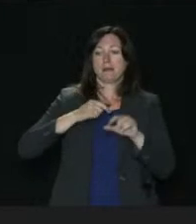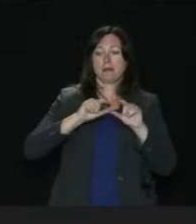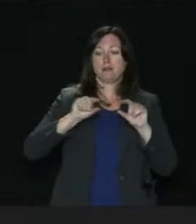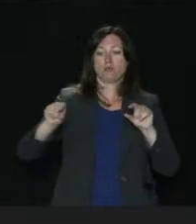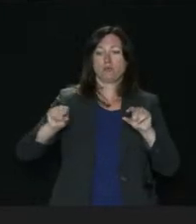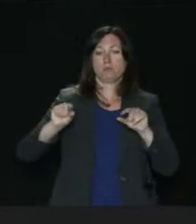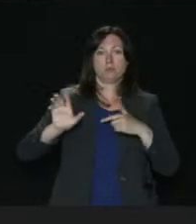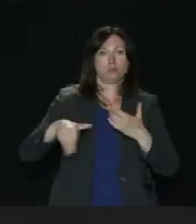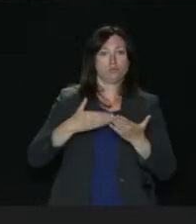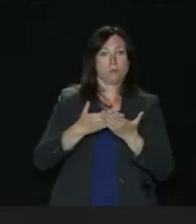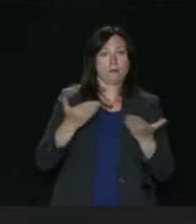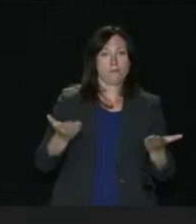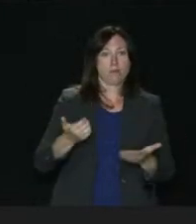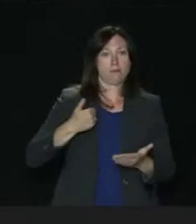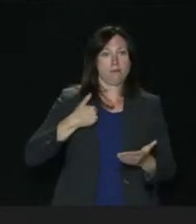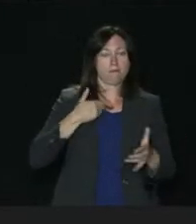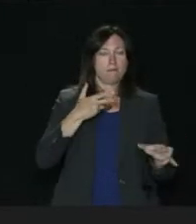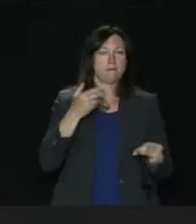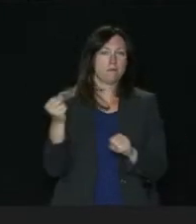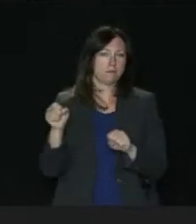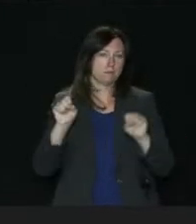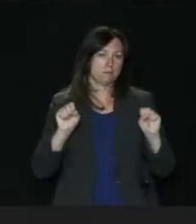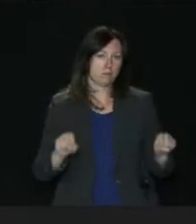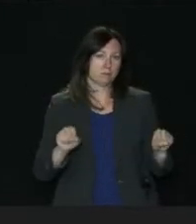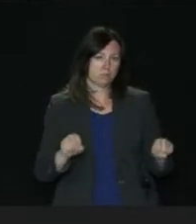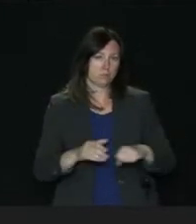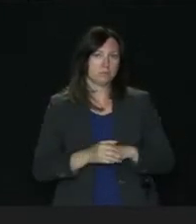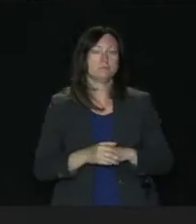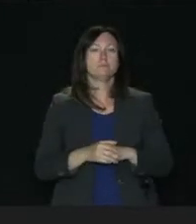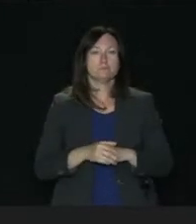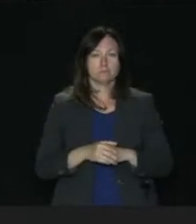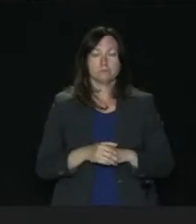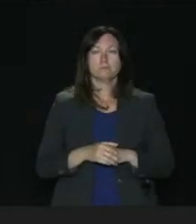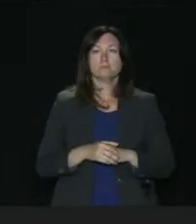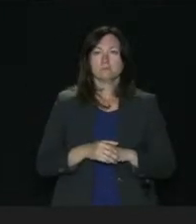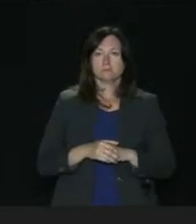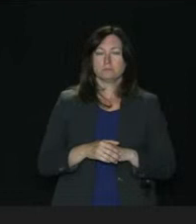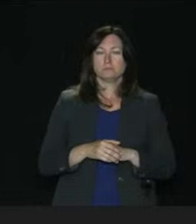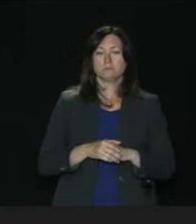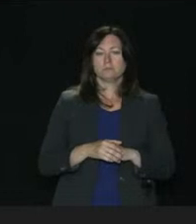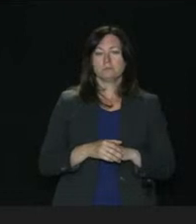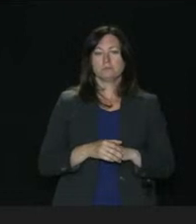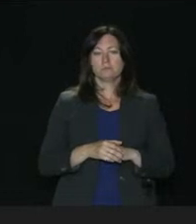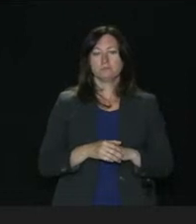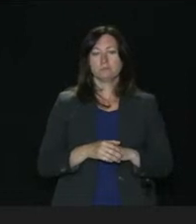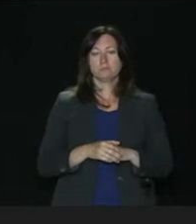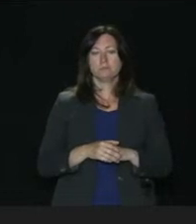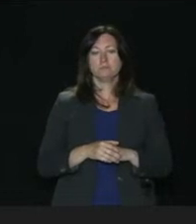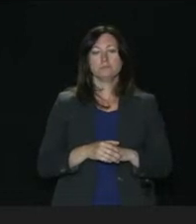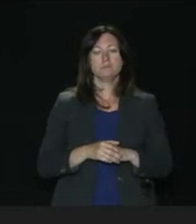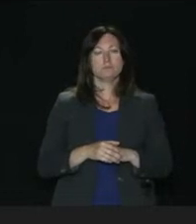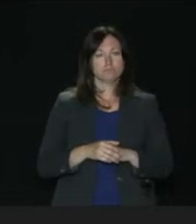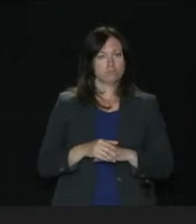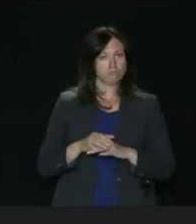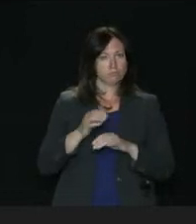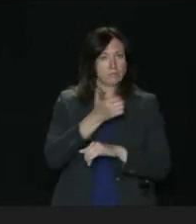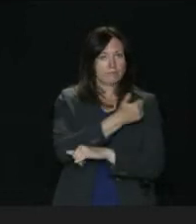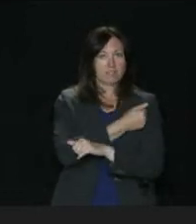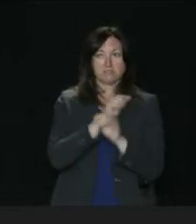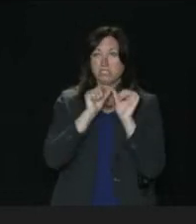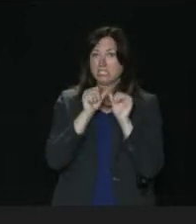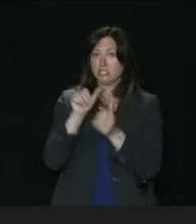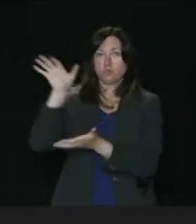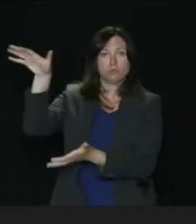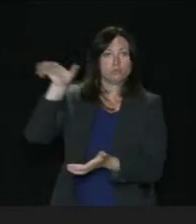possible. And as the vaccines continue to arrive in Canada,